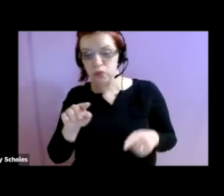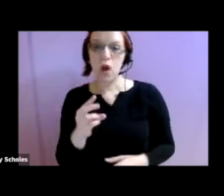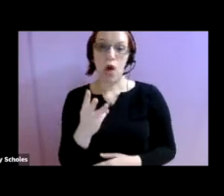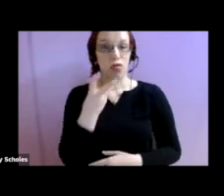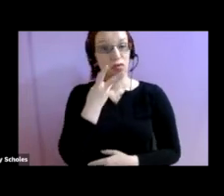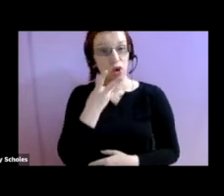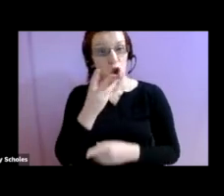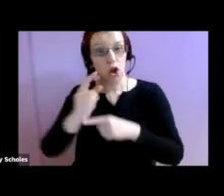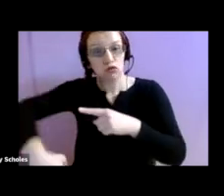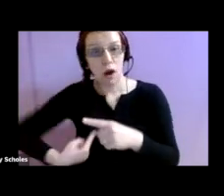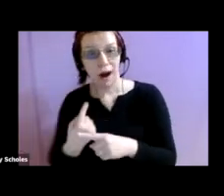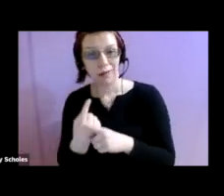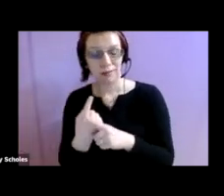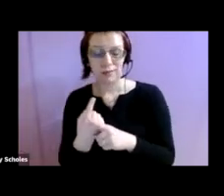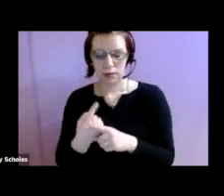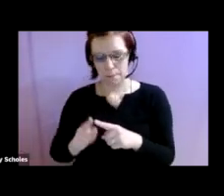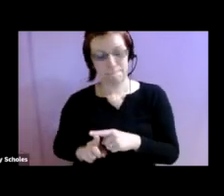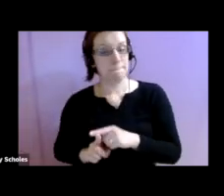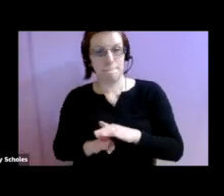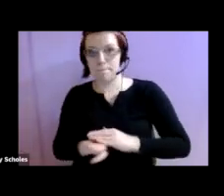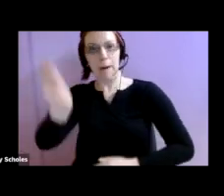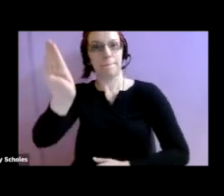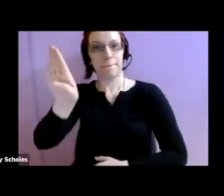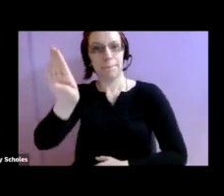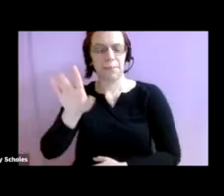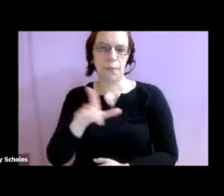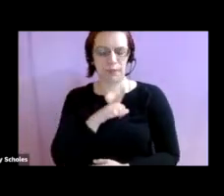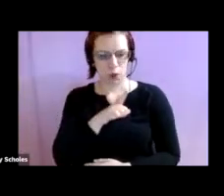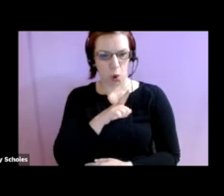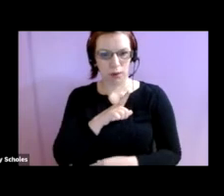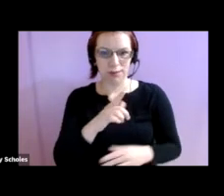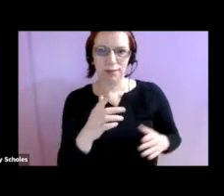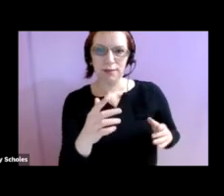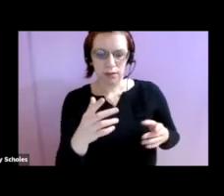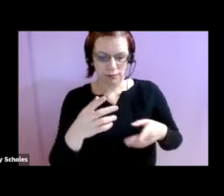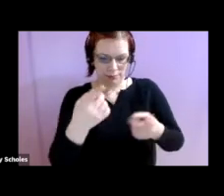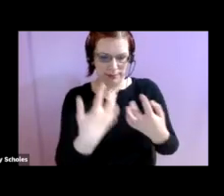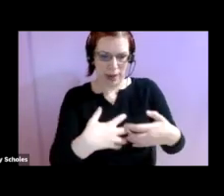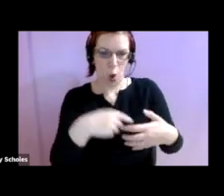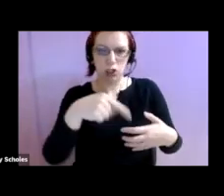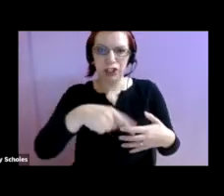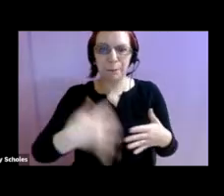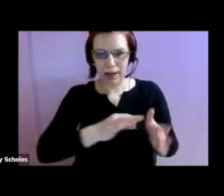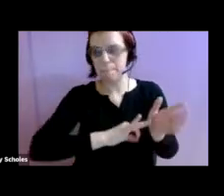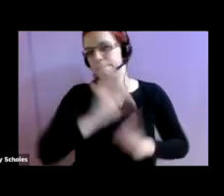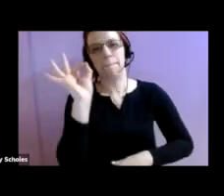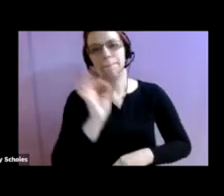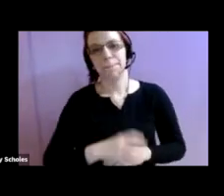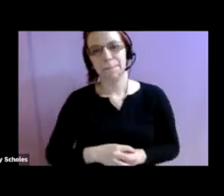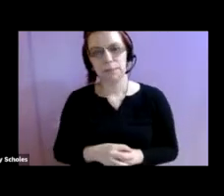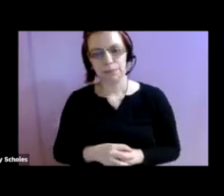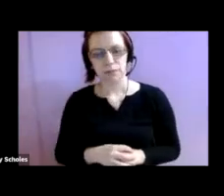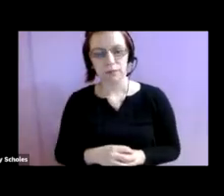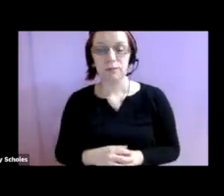run, it shot up because we had improved the performance of our instruments. So the most